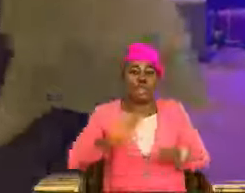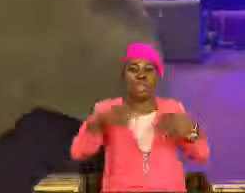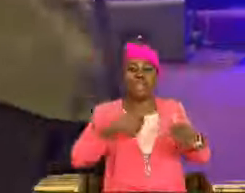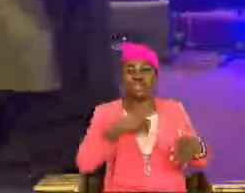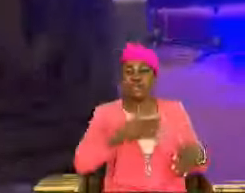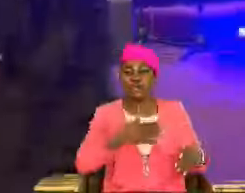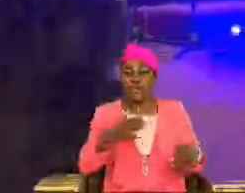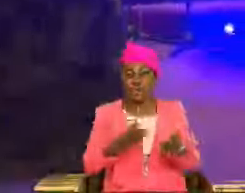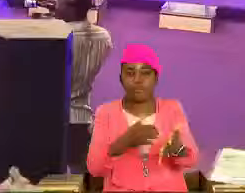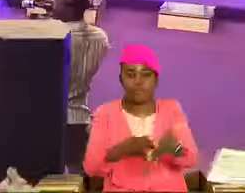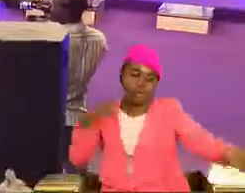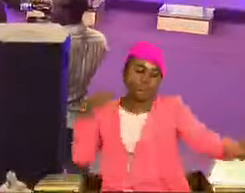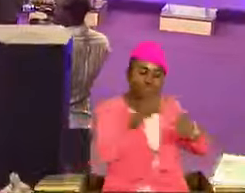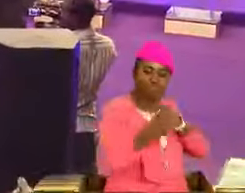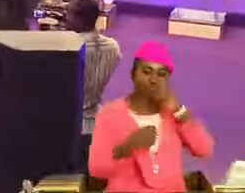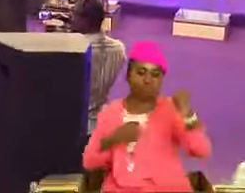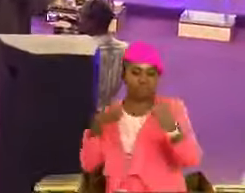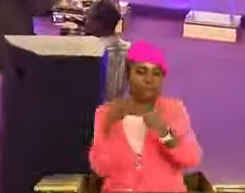pleas